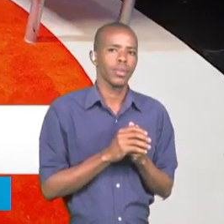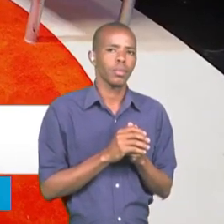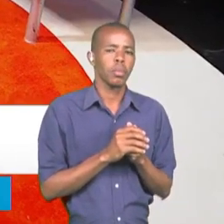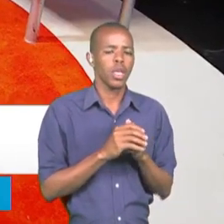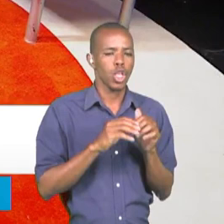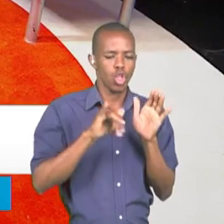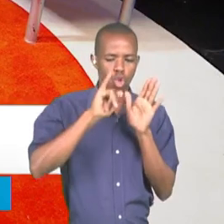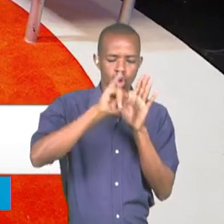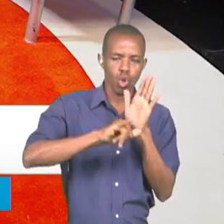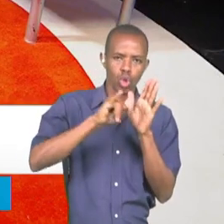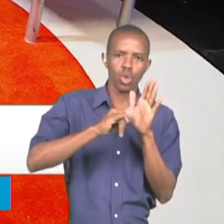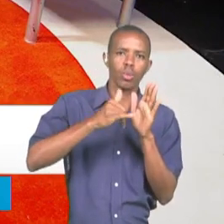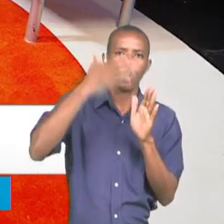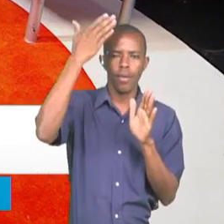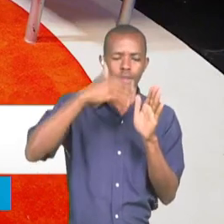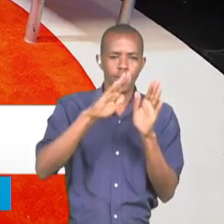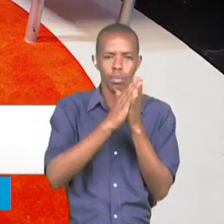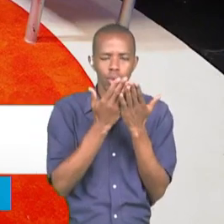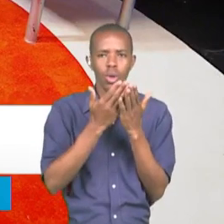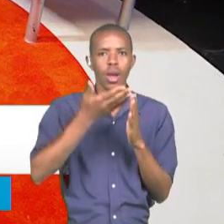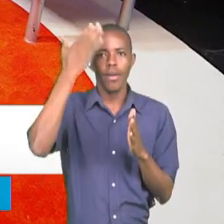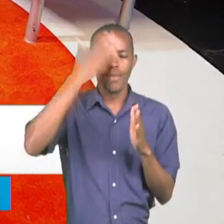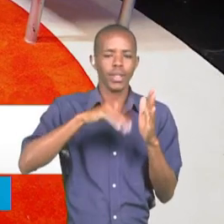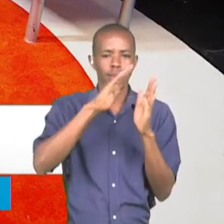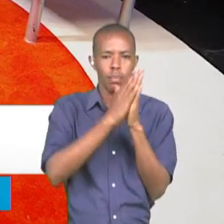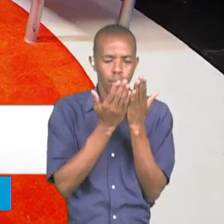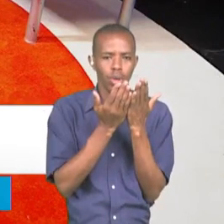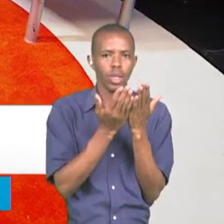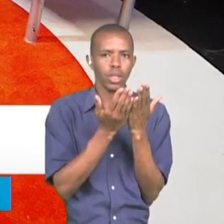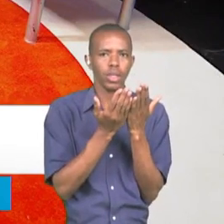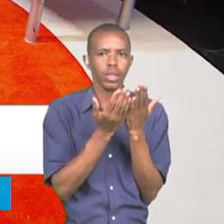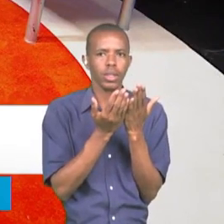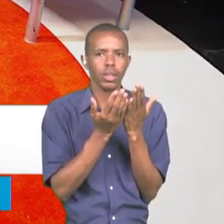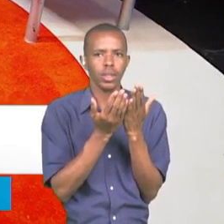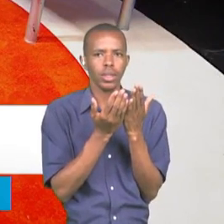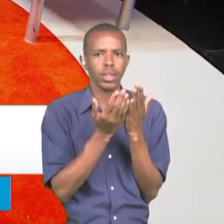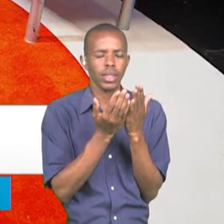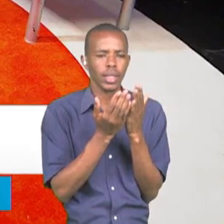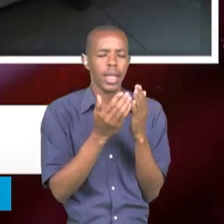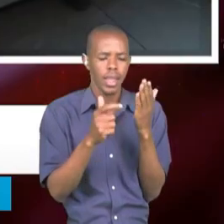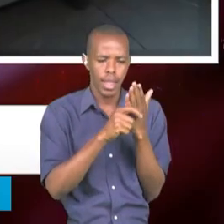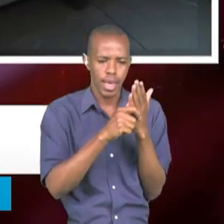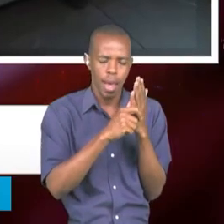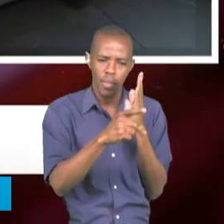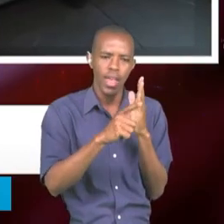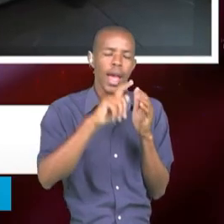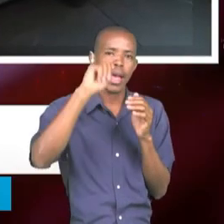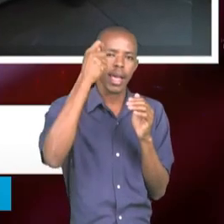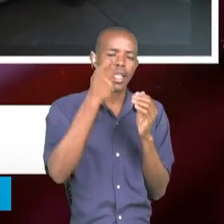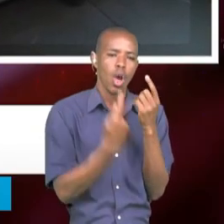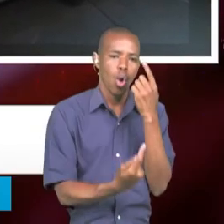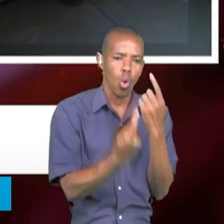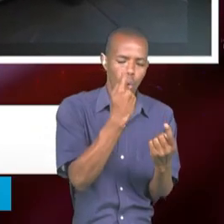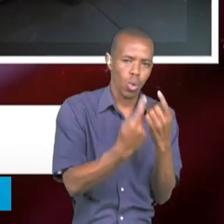YouTube, Facebook. There's this Facebook page actually. It was awarded. It's called Let's Cook Kenyan Meals. Okay. Has about more than